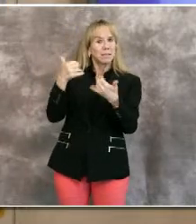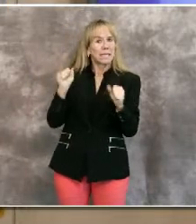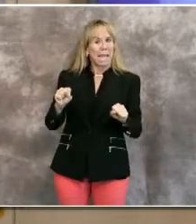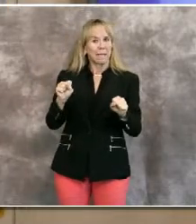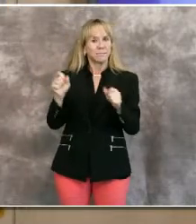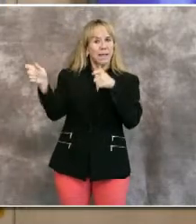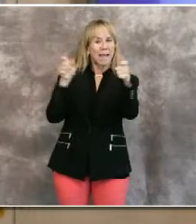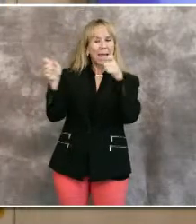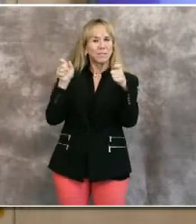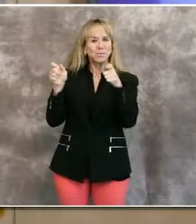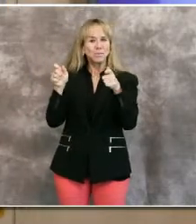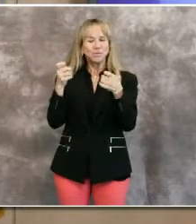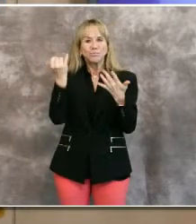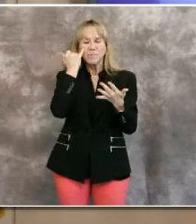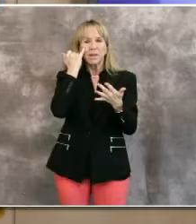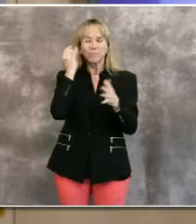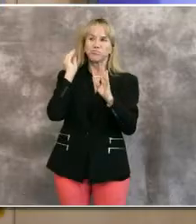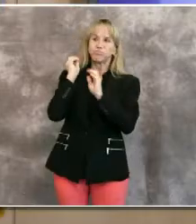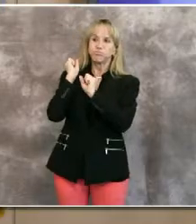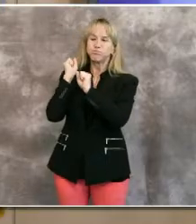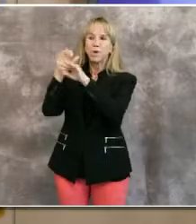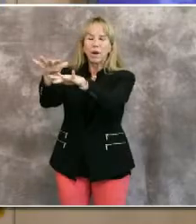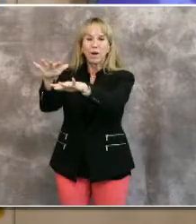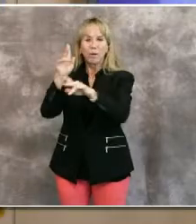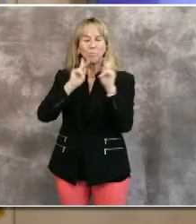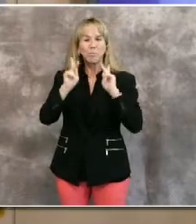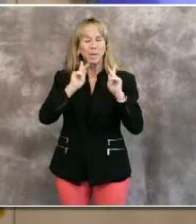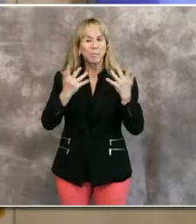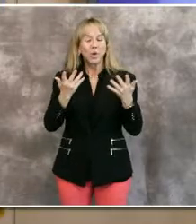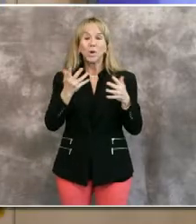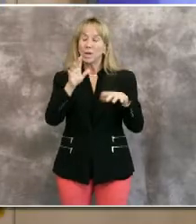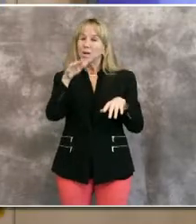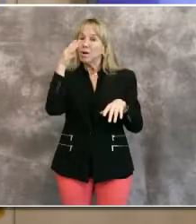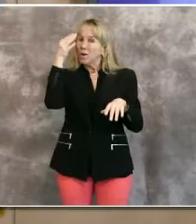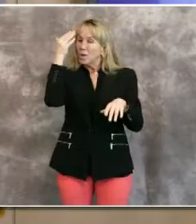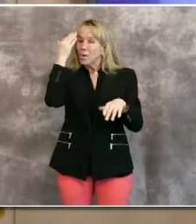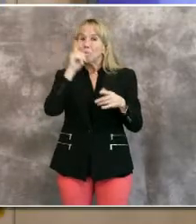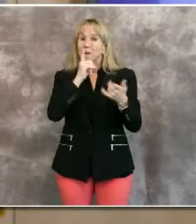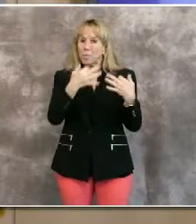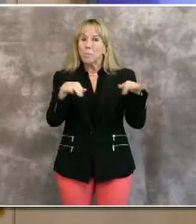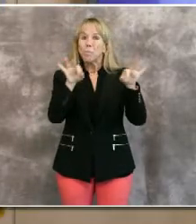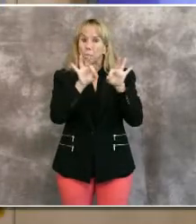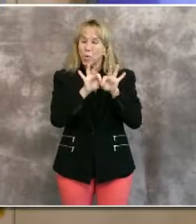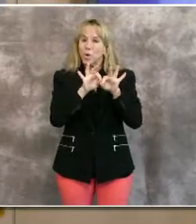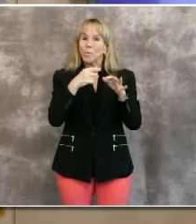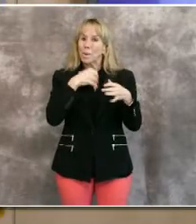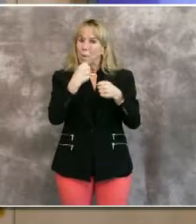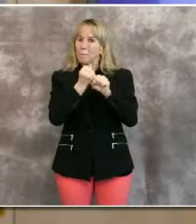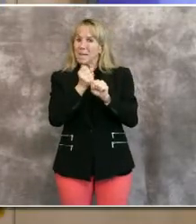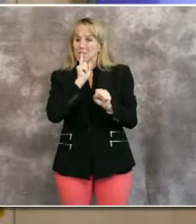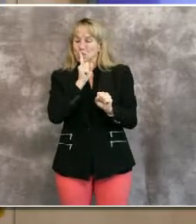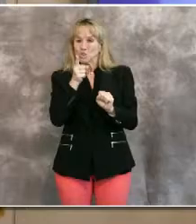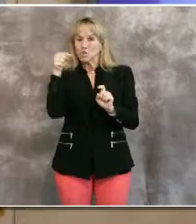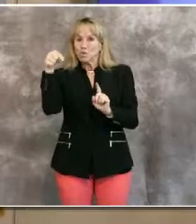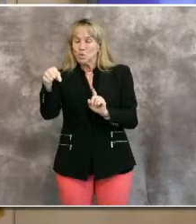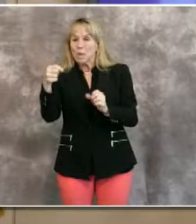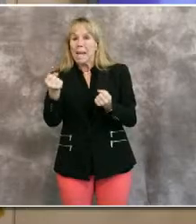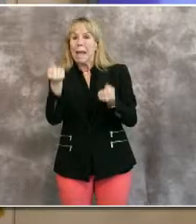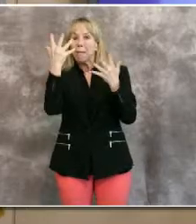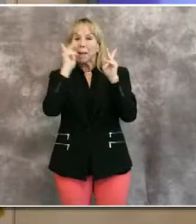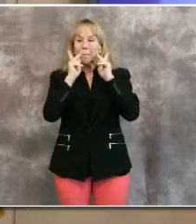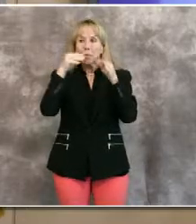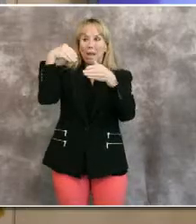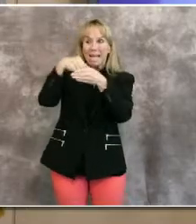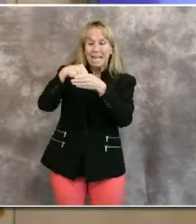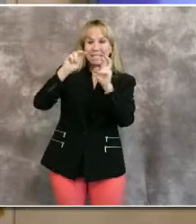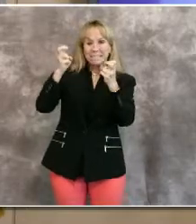COVID. But it is equally important to note that hospitalizations and ICU usage is usually a lagging indicator after we've seen an increase